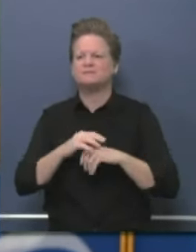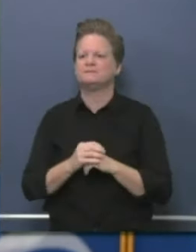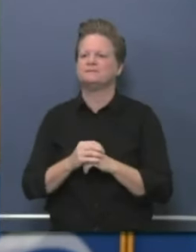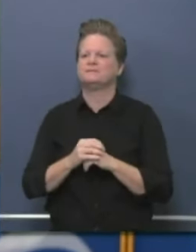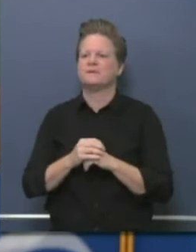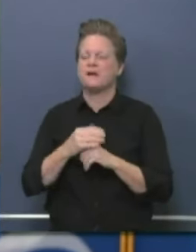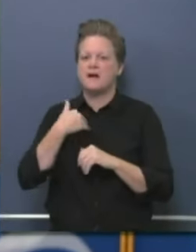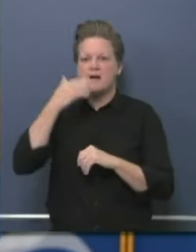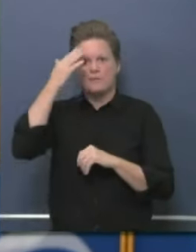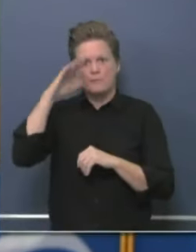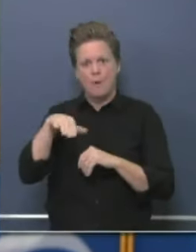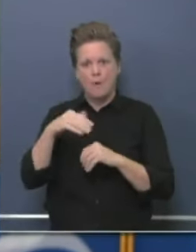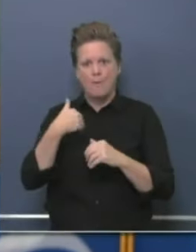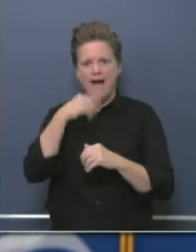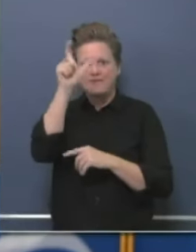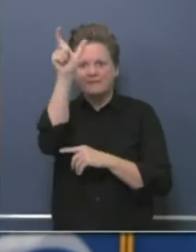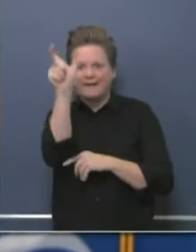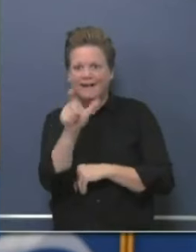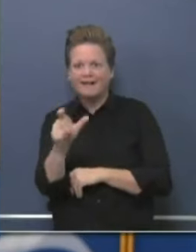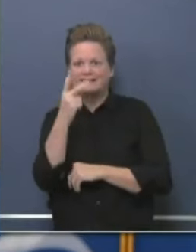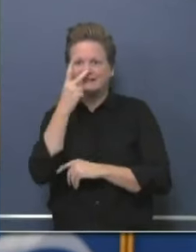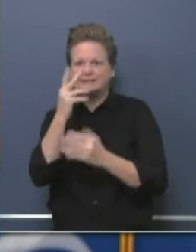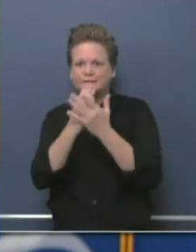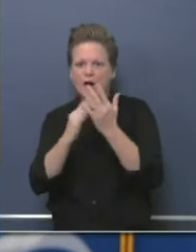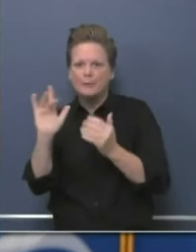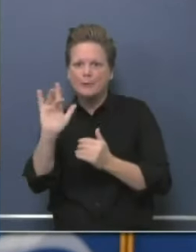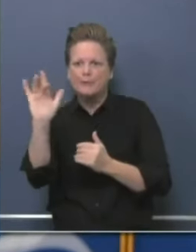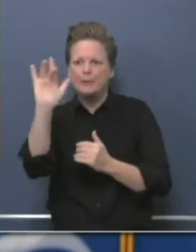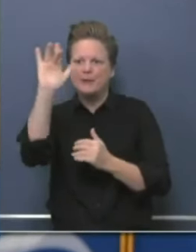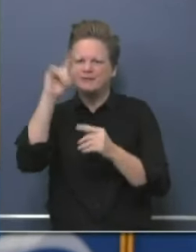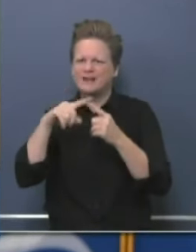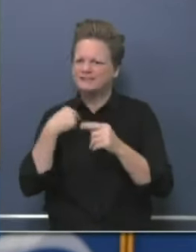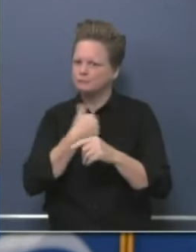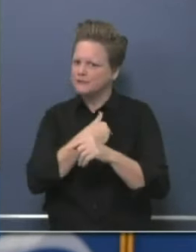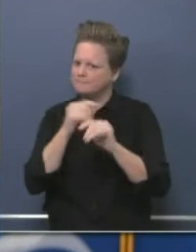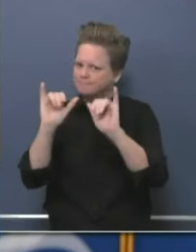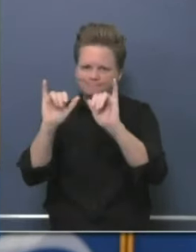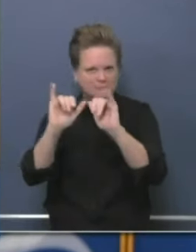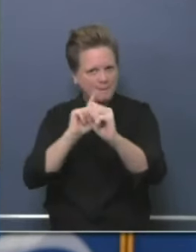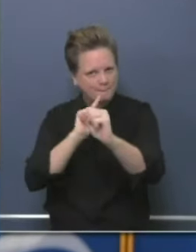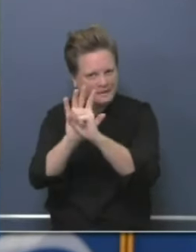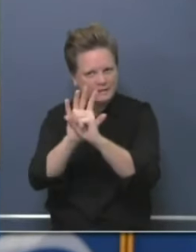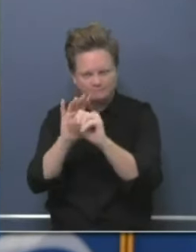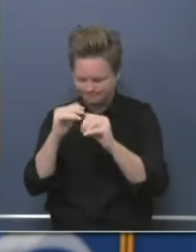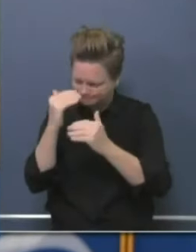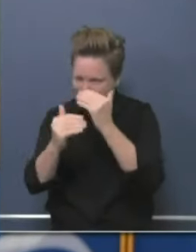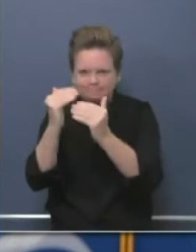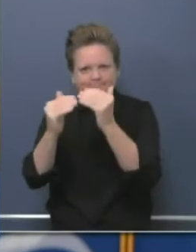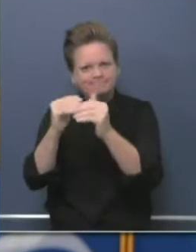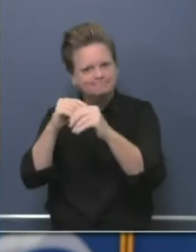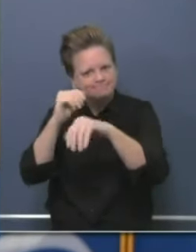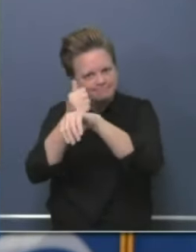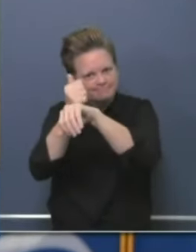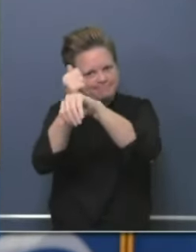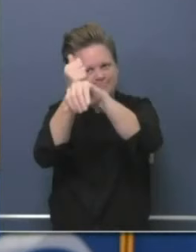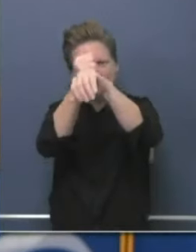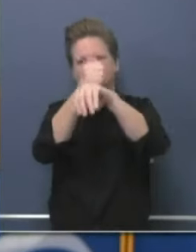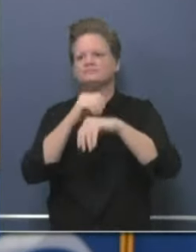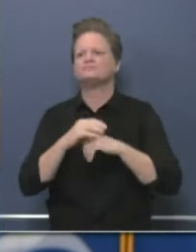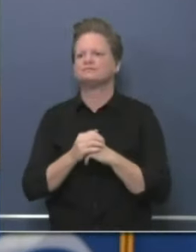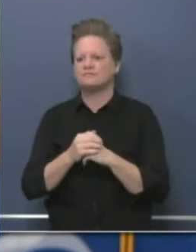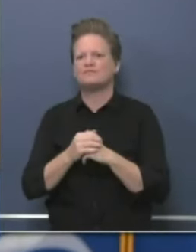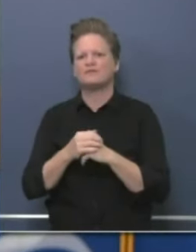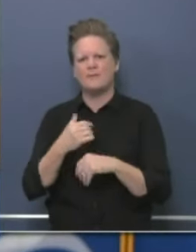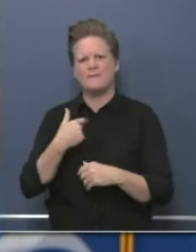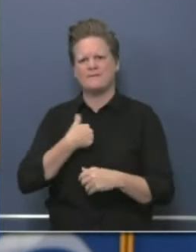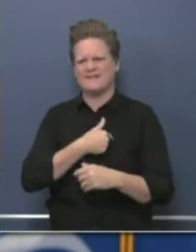60% of the funds have been distributed nationwide. But we are making real progress in this space, and we hope